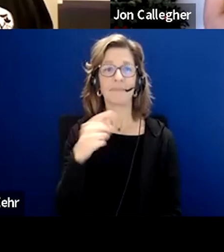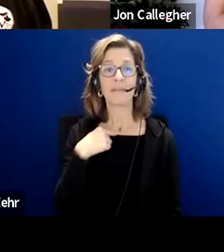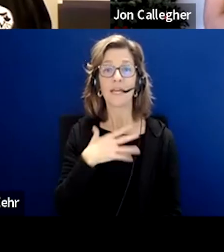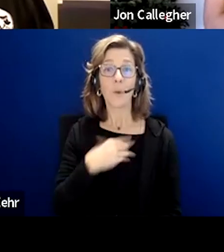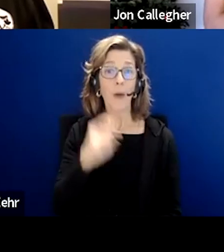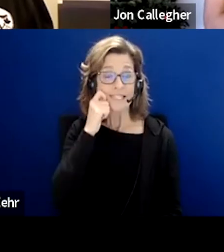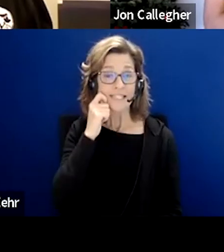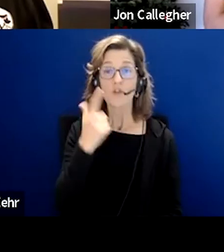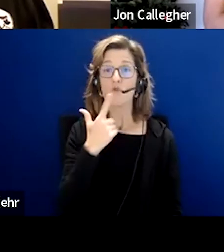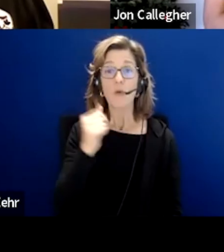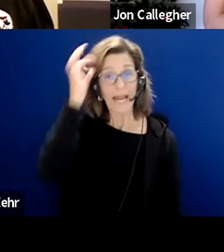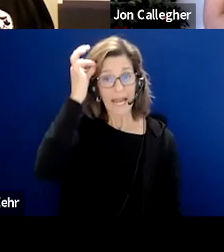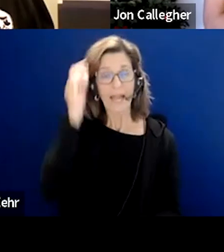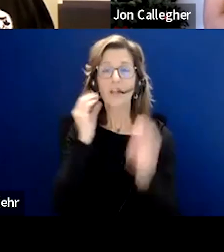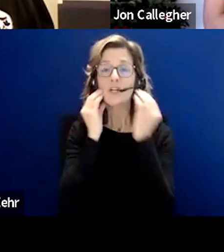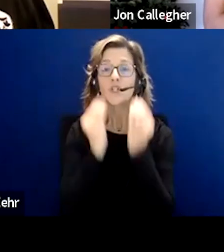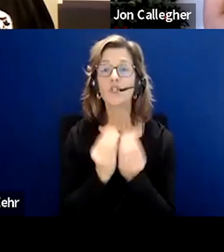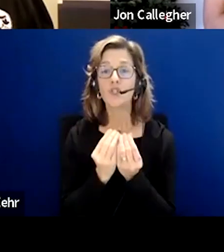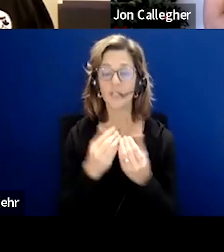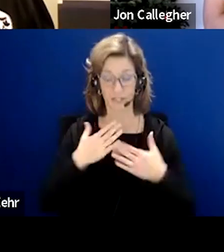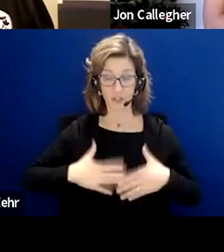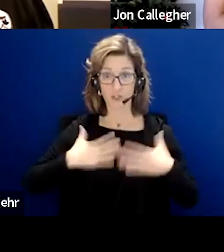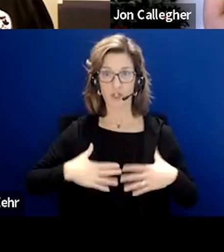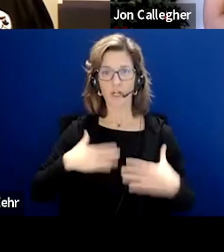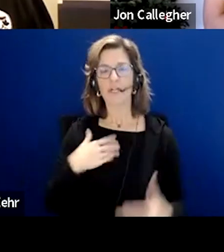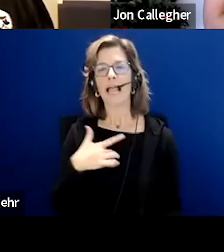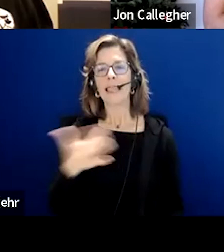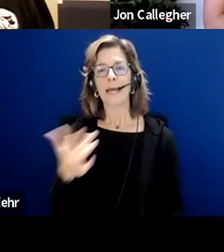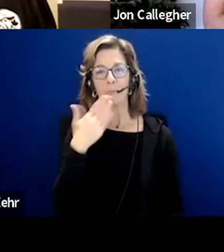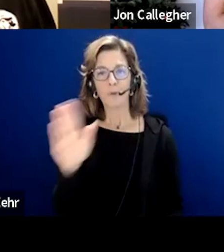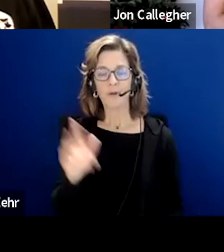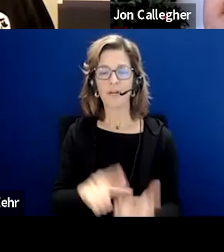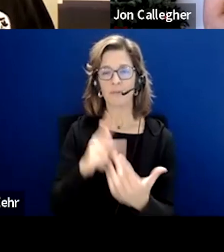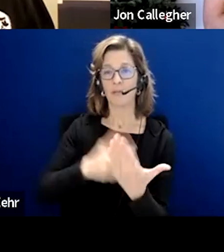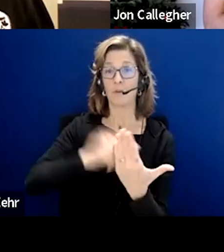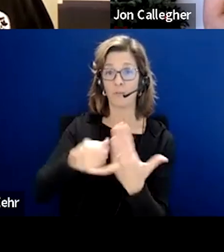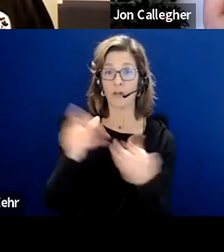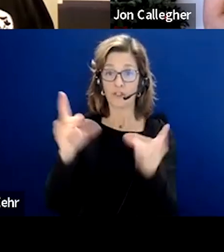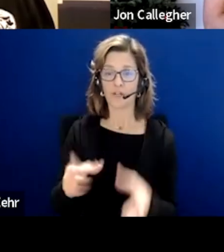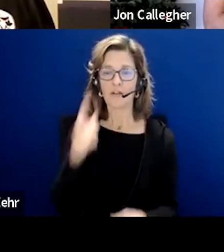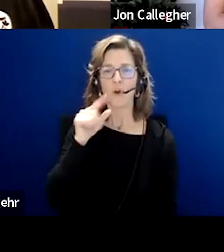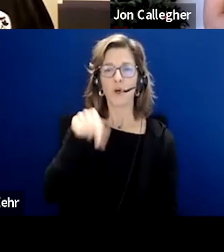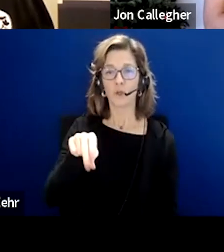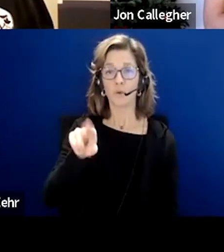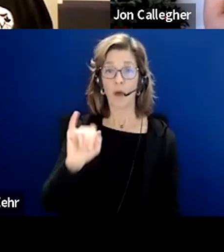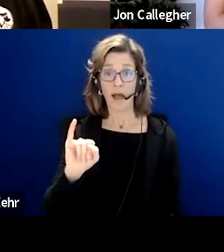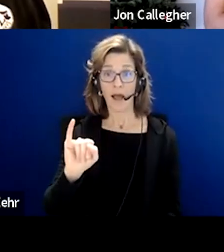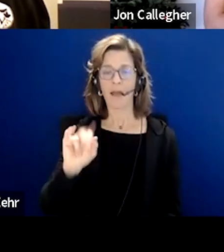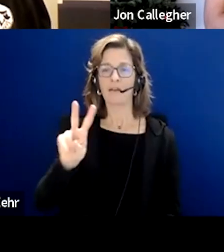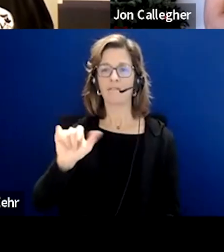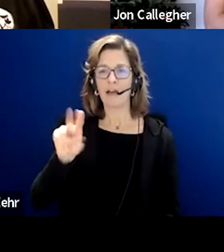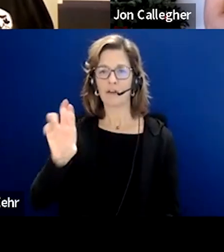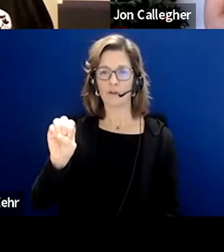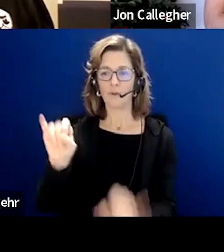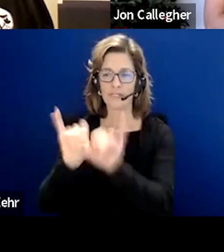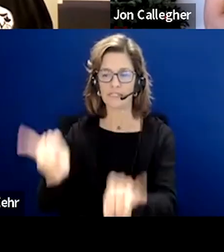skin, red hair, and red beard, and I'm wearing a light blue shirt today. I am the project director with QI Value Systems. We were the